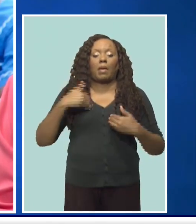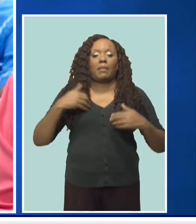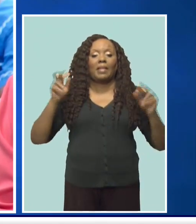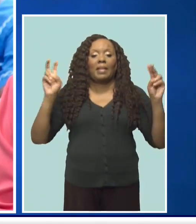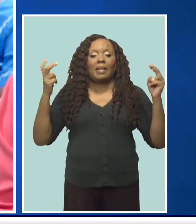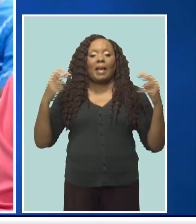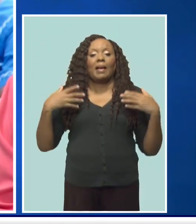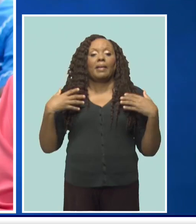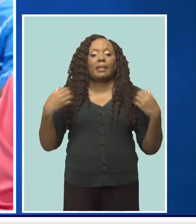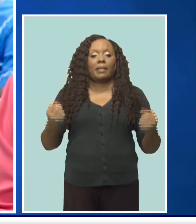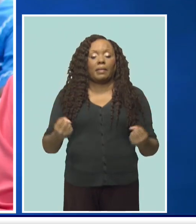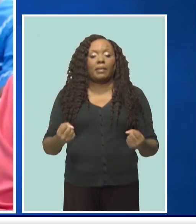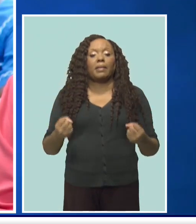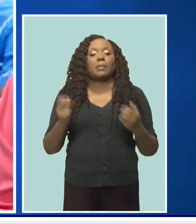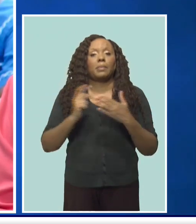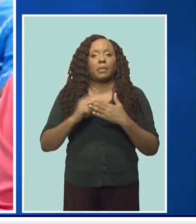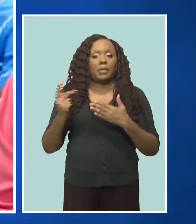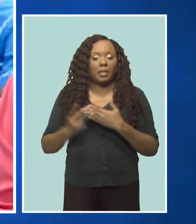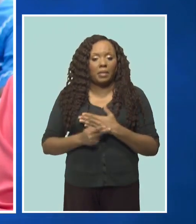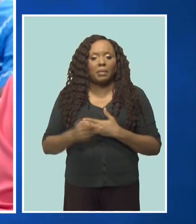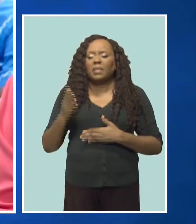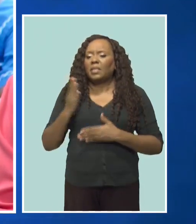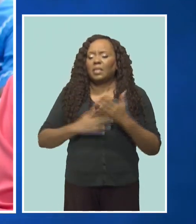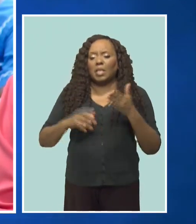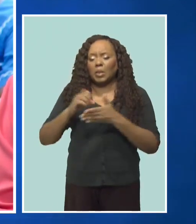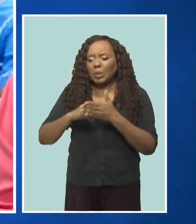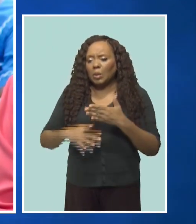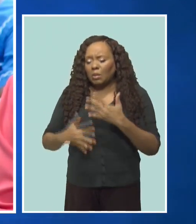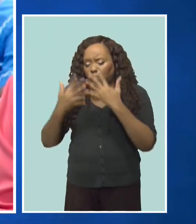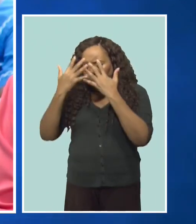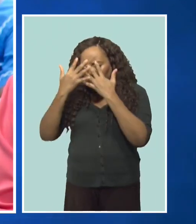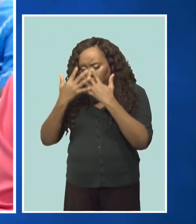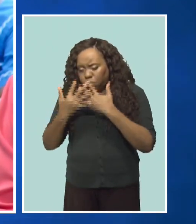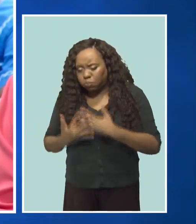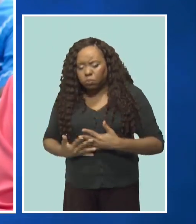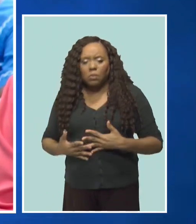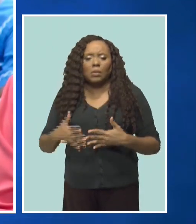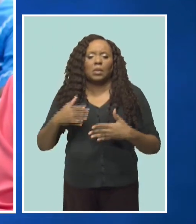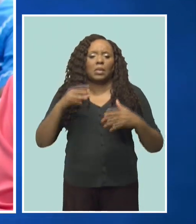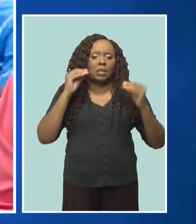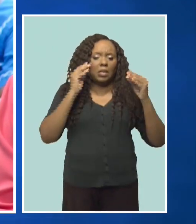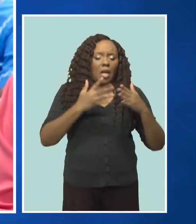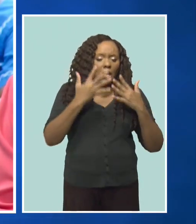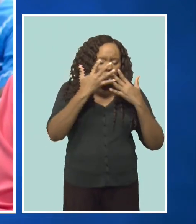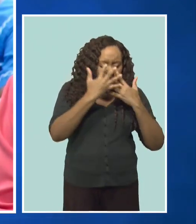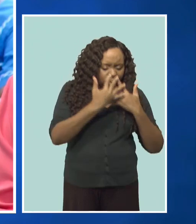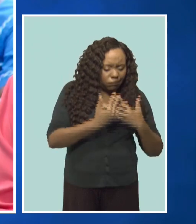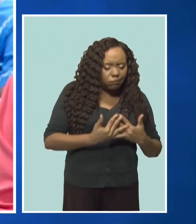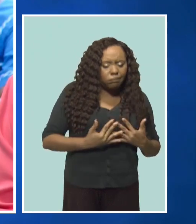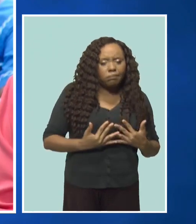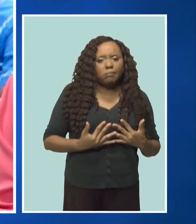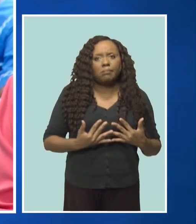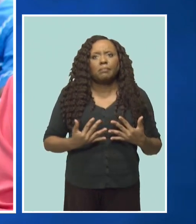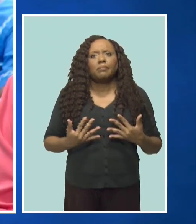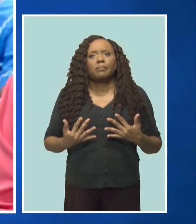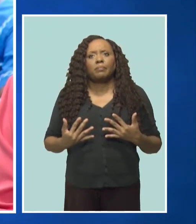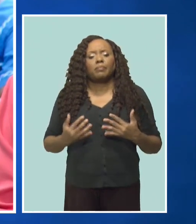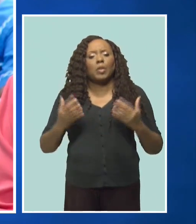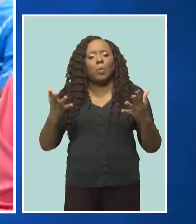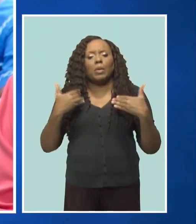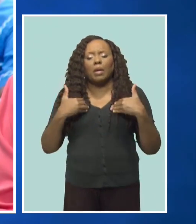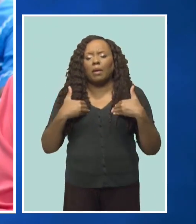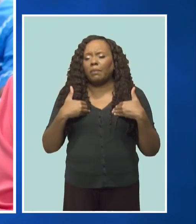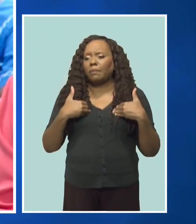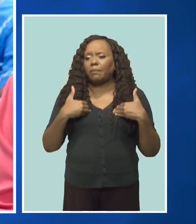to support grieving students and teachers alike. We recognize that grief